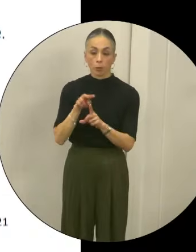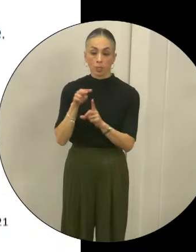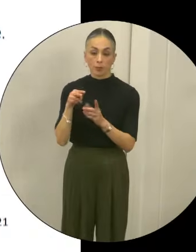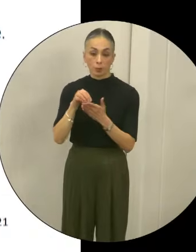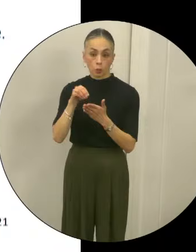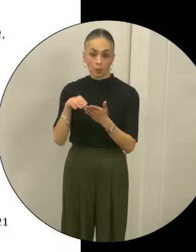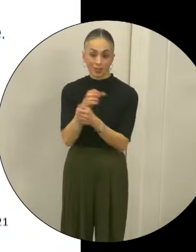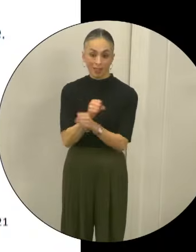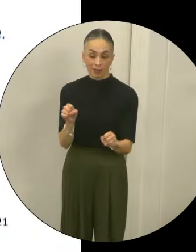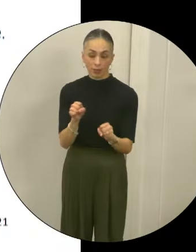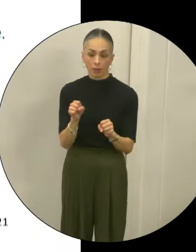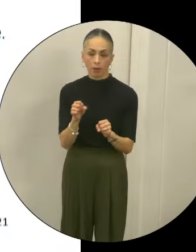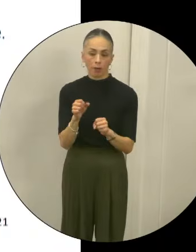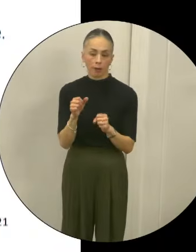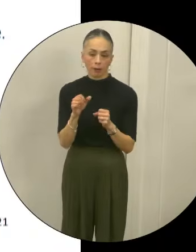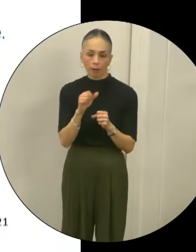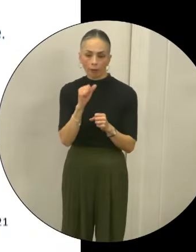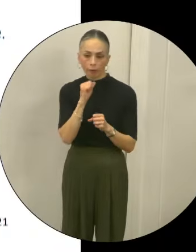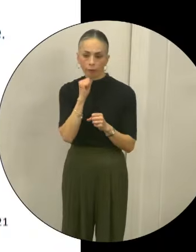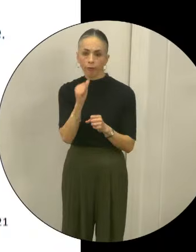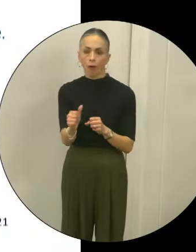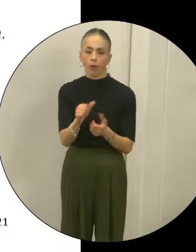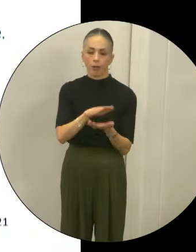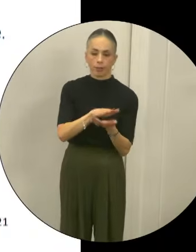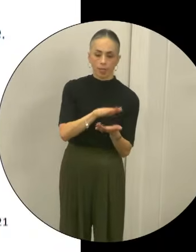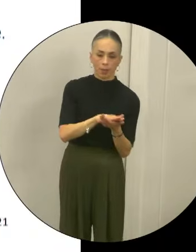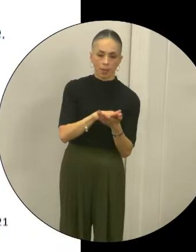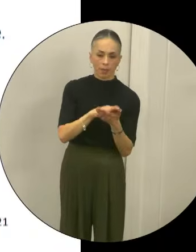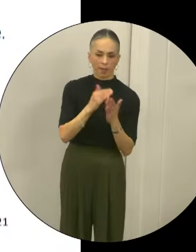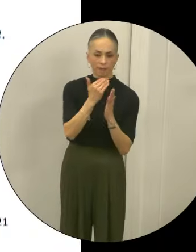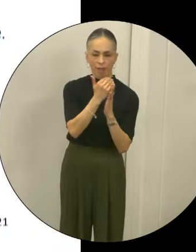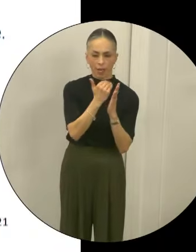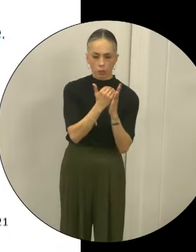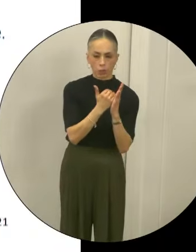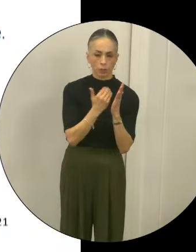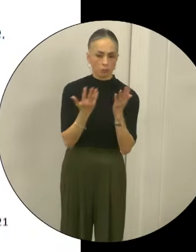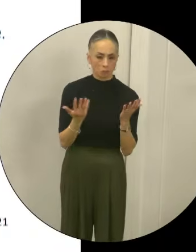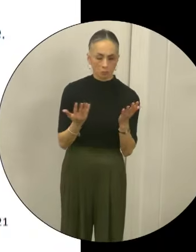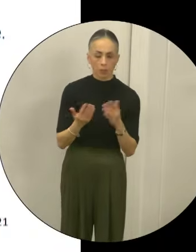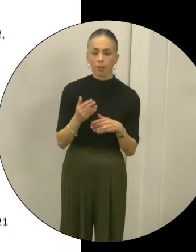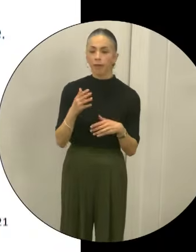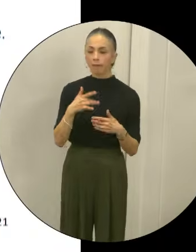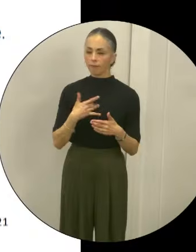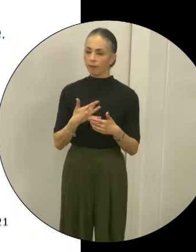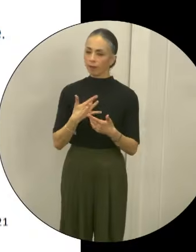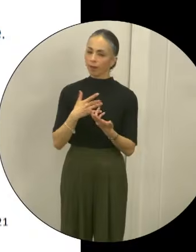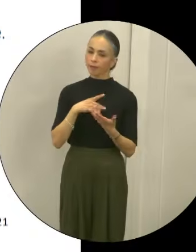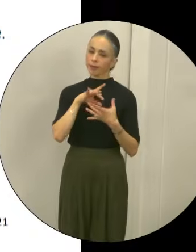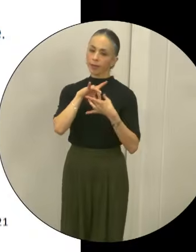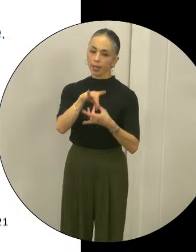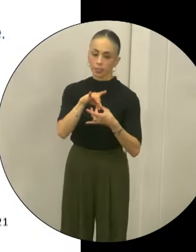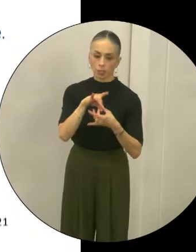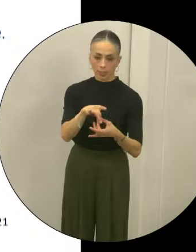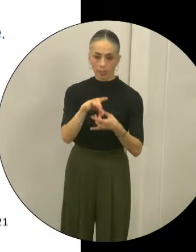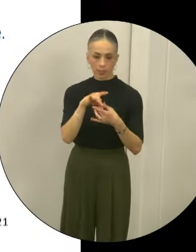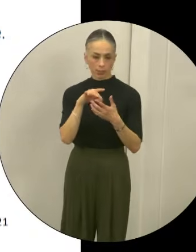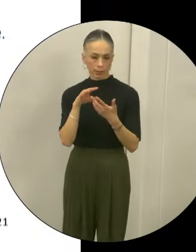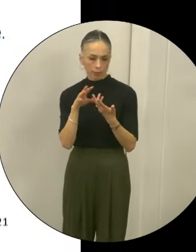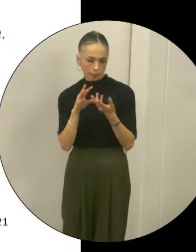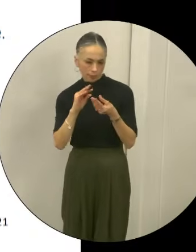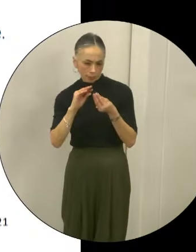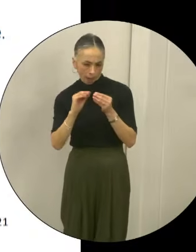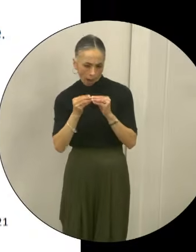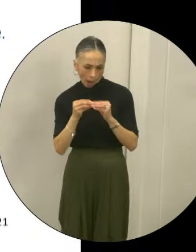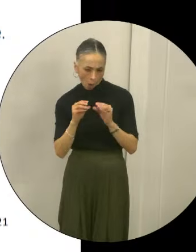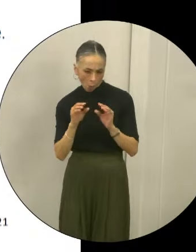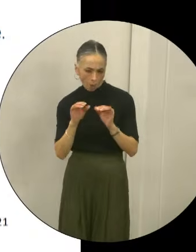safety, another non-academic factor that assists in determining the ability to succeed is the feeling of connection. The measure of perceptions of connectedness is derived